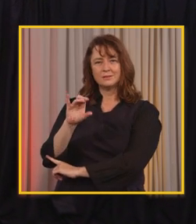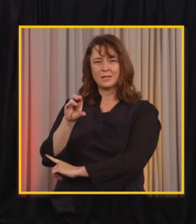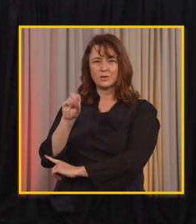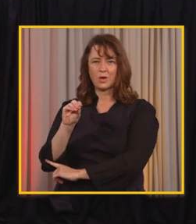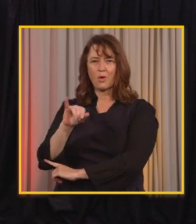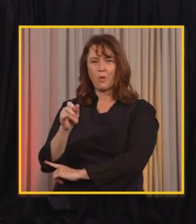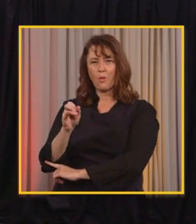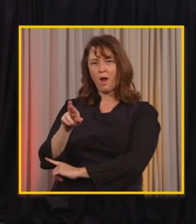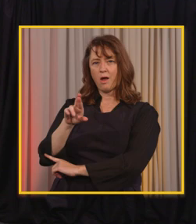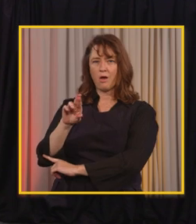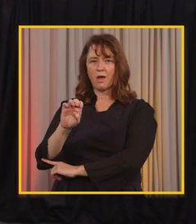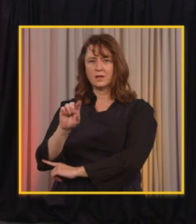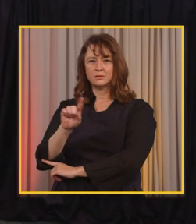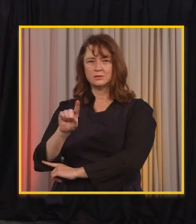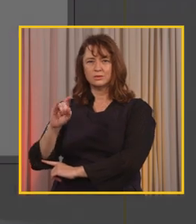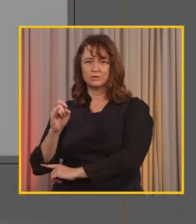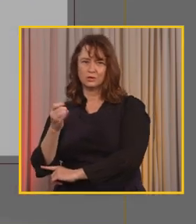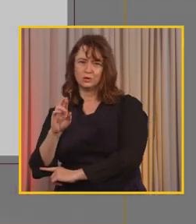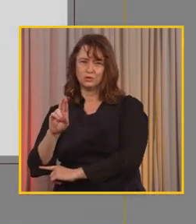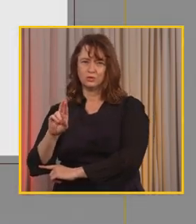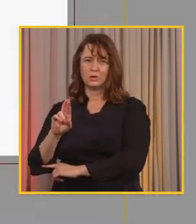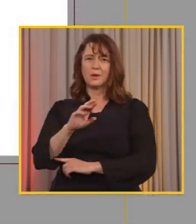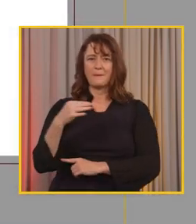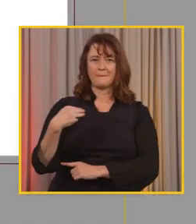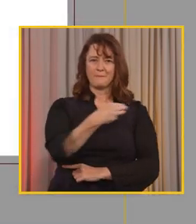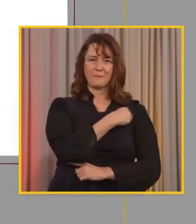of 2016.